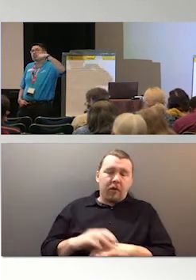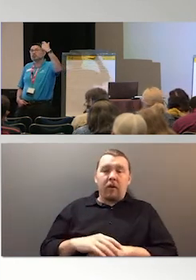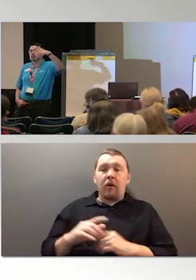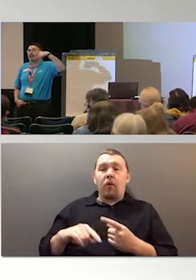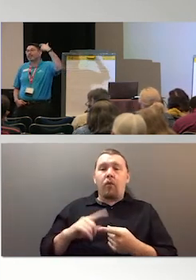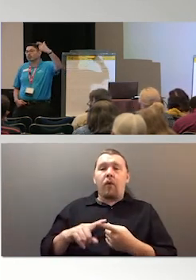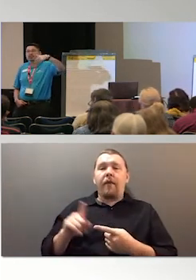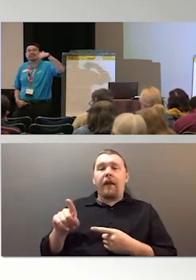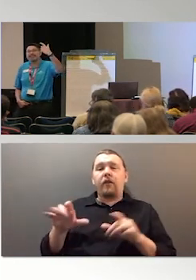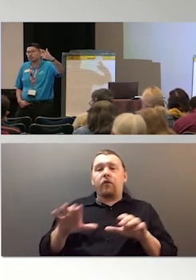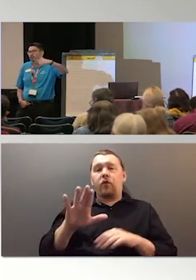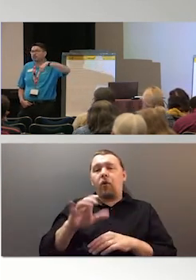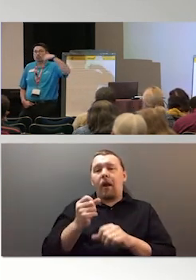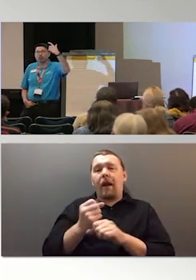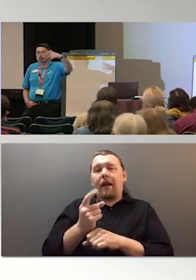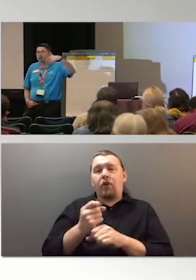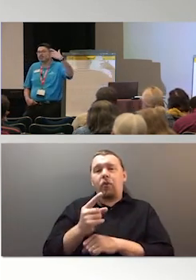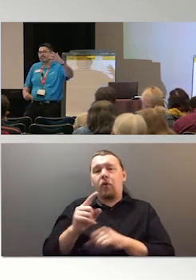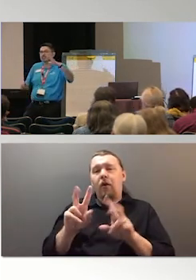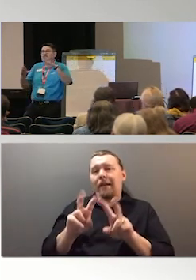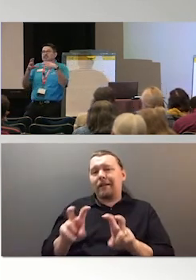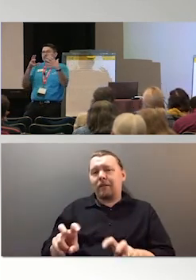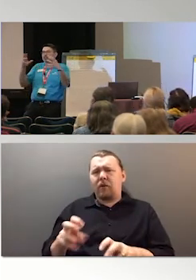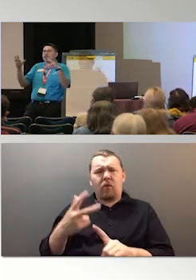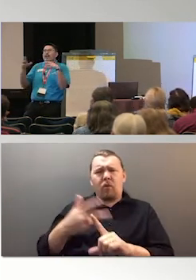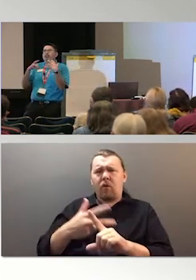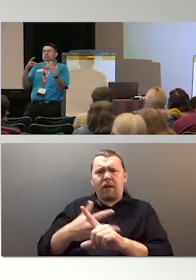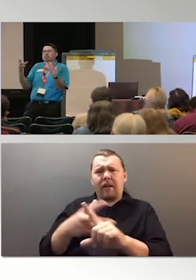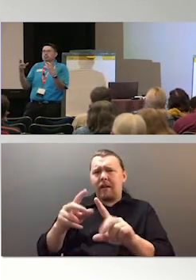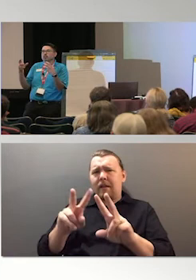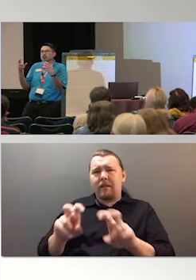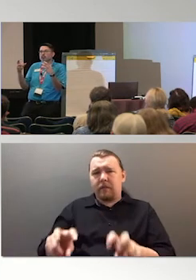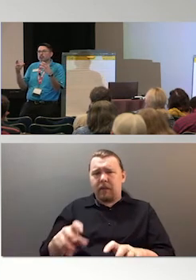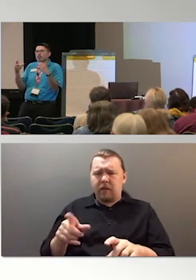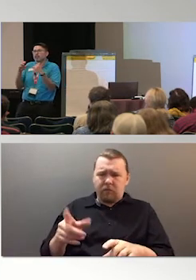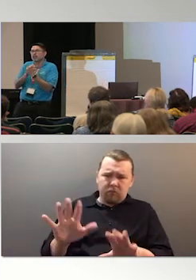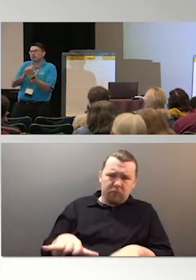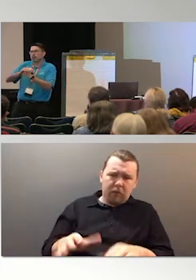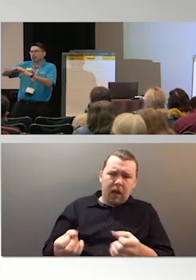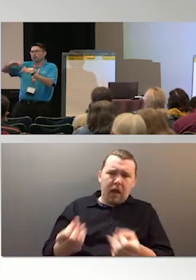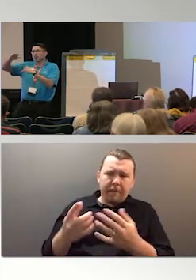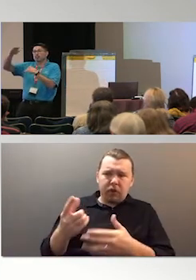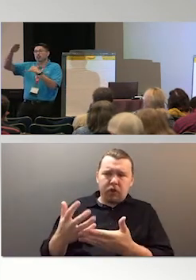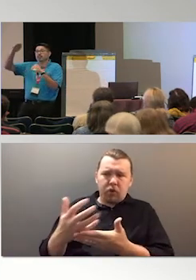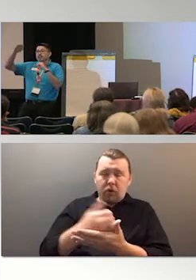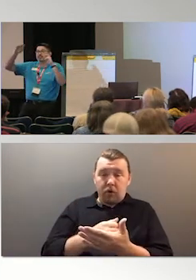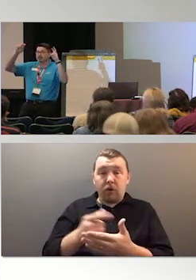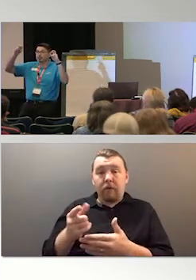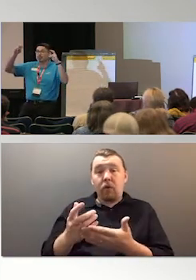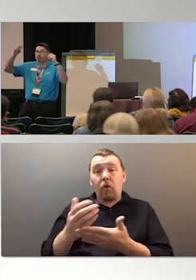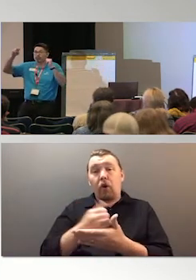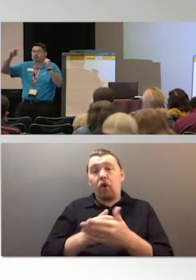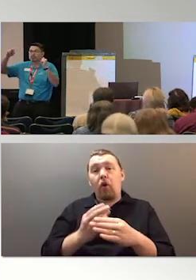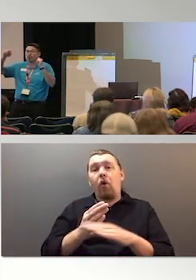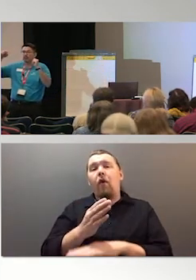they do your annual assessments or quarterly assessments to see, okay, how much did you earn? If you earned over the typical threshold,